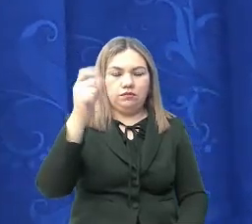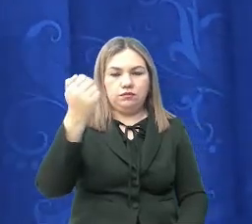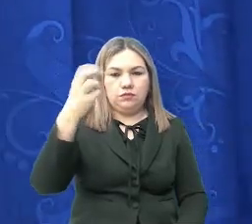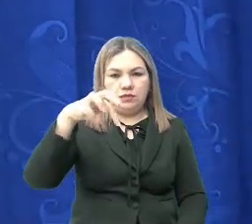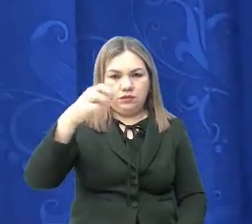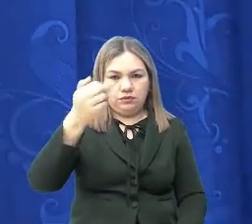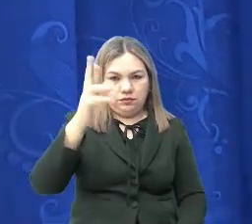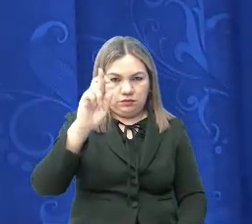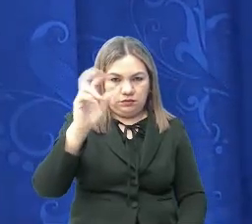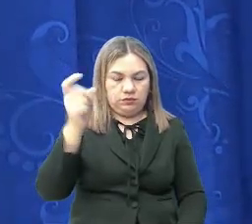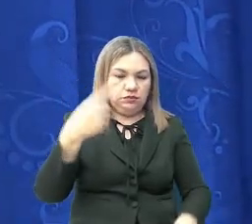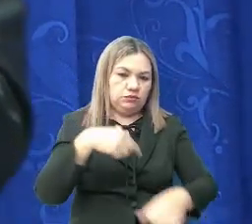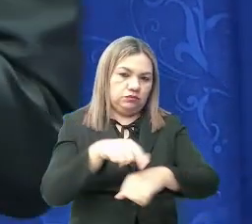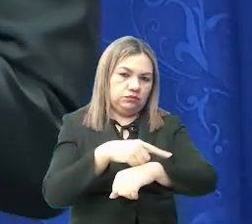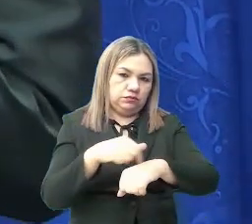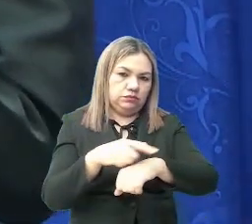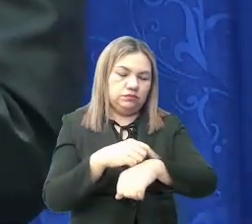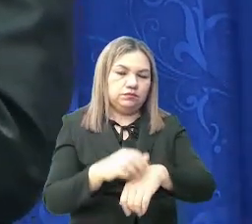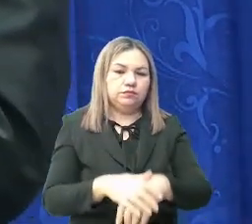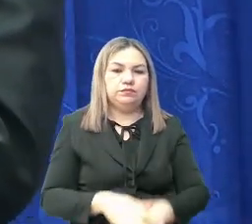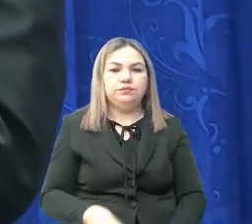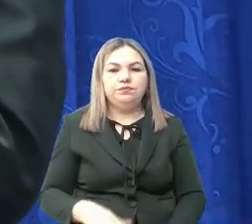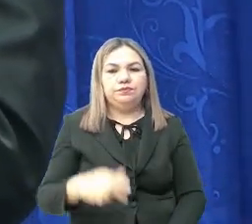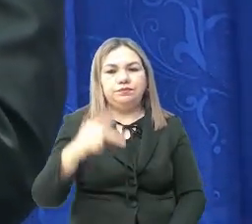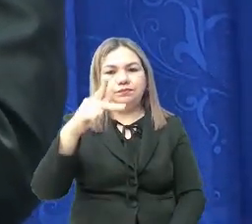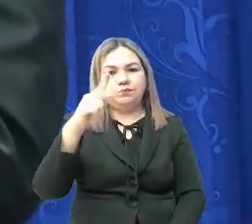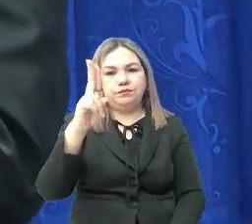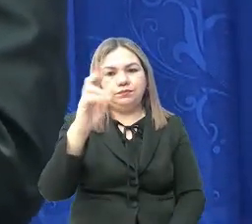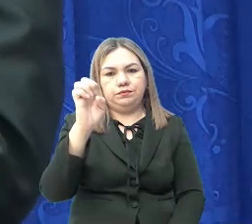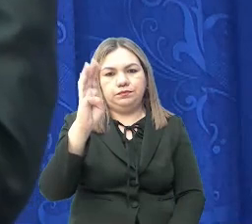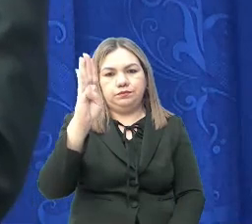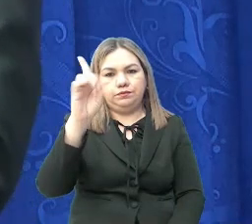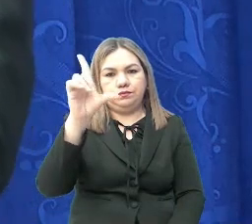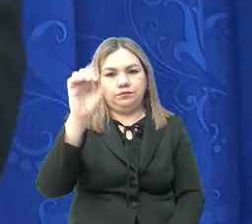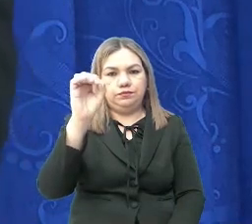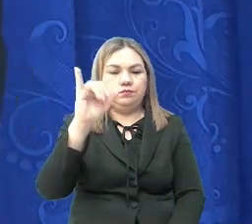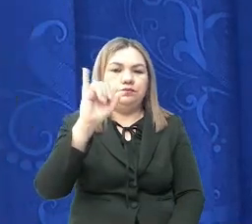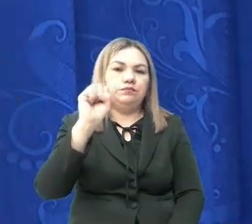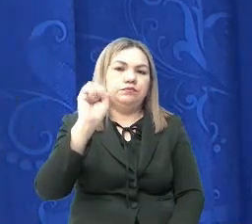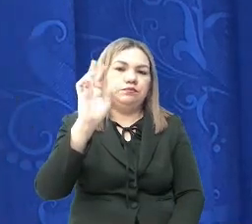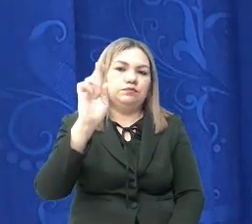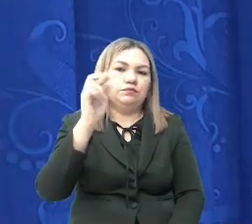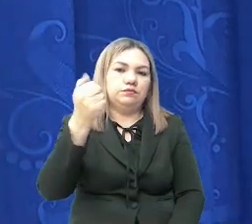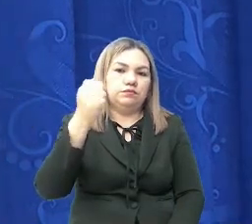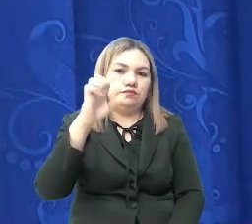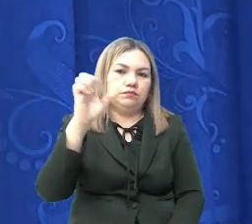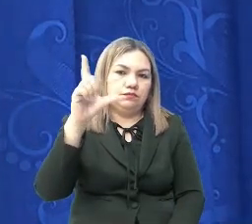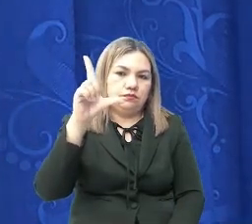There's a key I'm going to claim during these times. The people of the Lord.